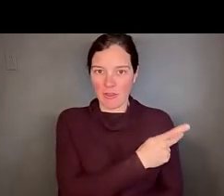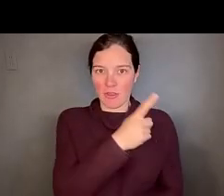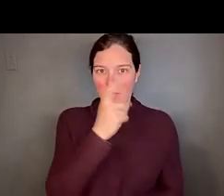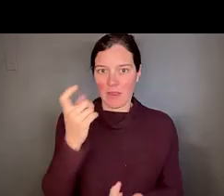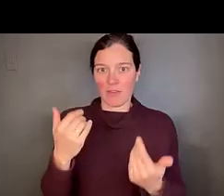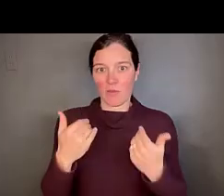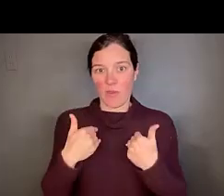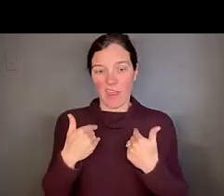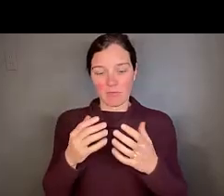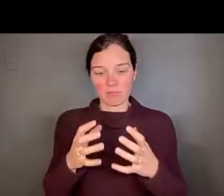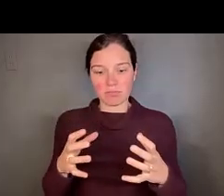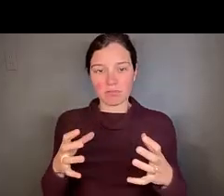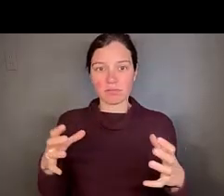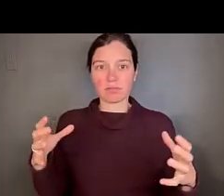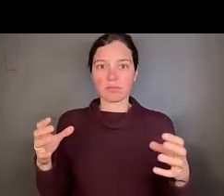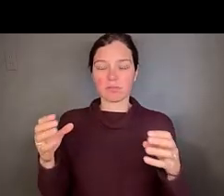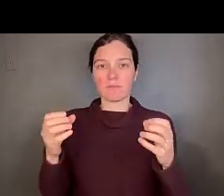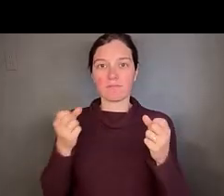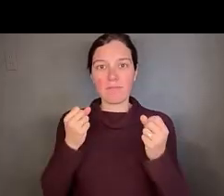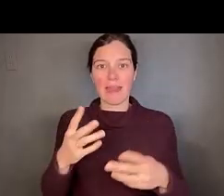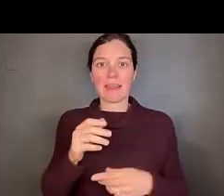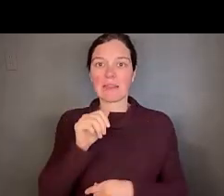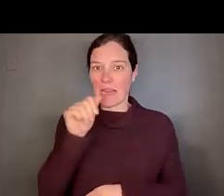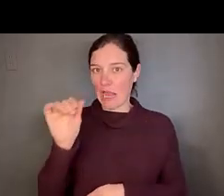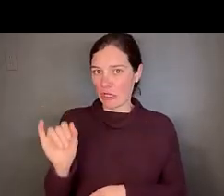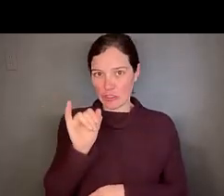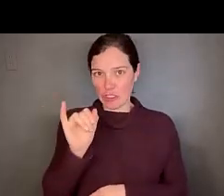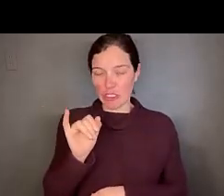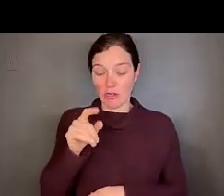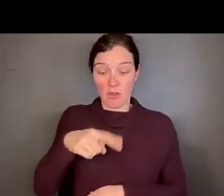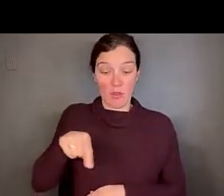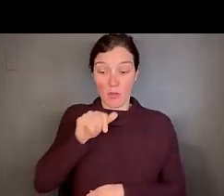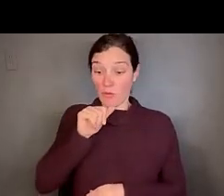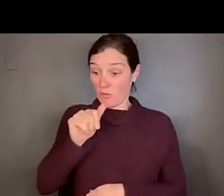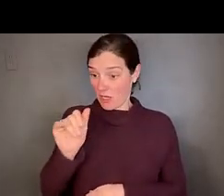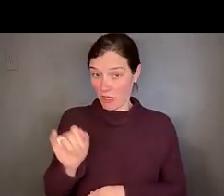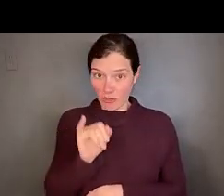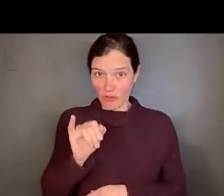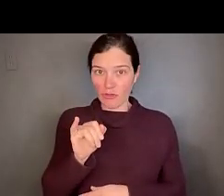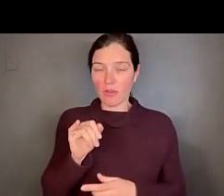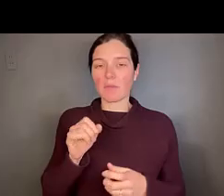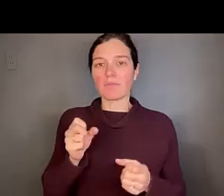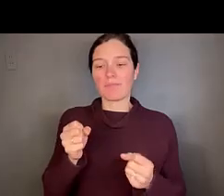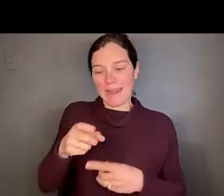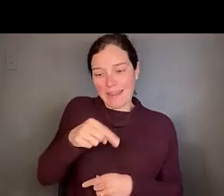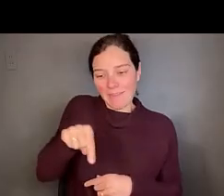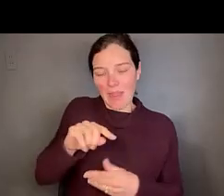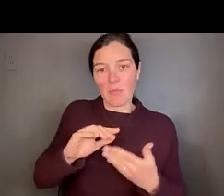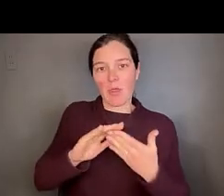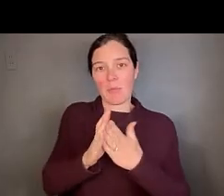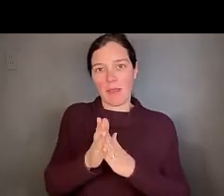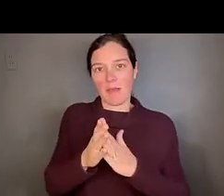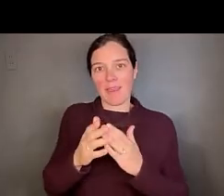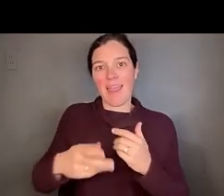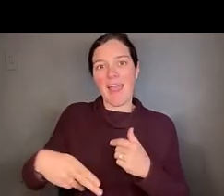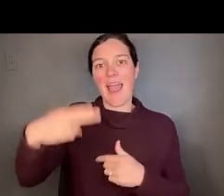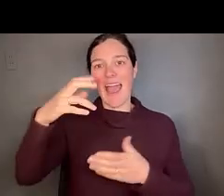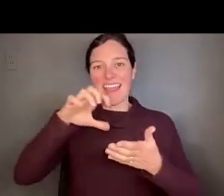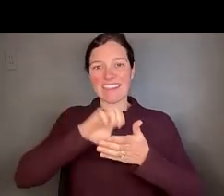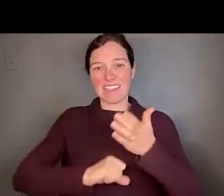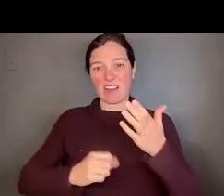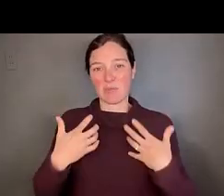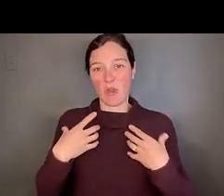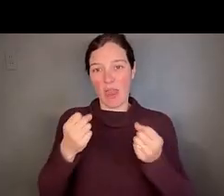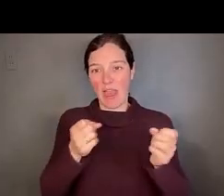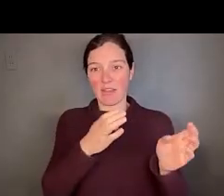have a growing number of uninsured, and the insured that we have an increasing number of patients with high deductible health plans